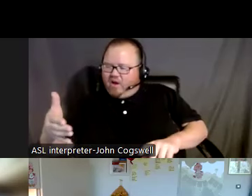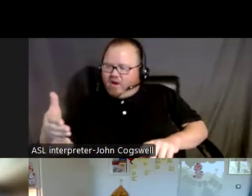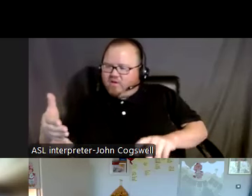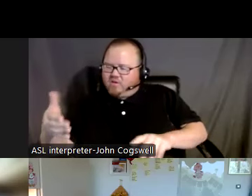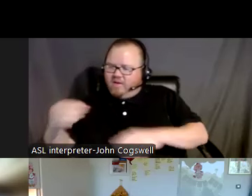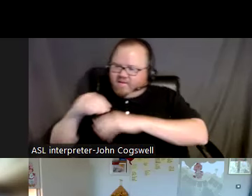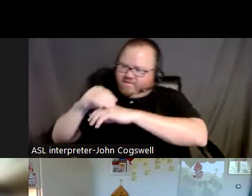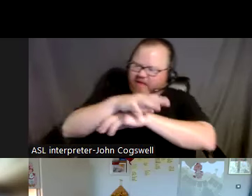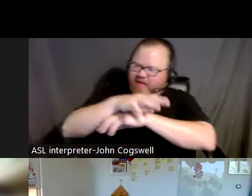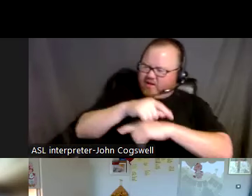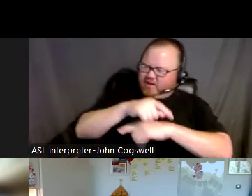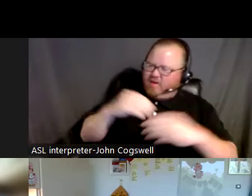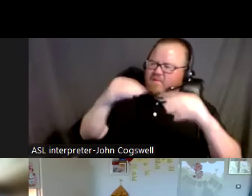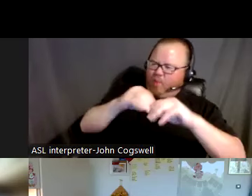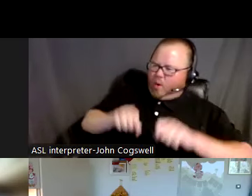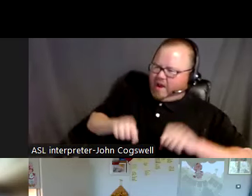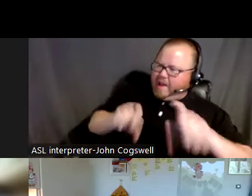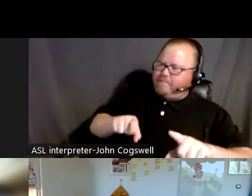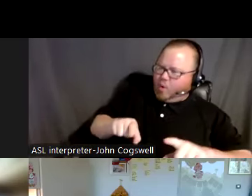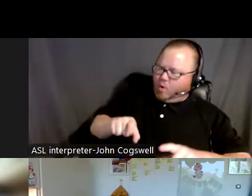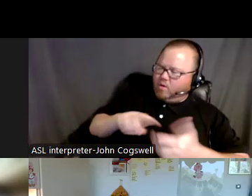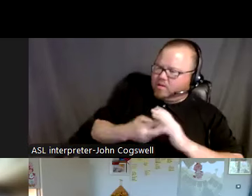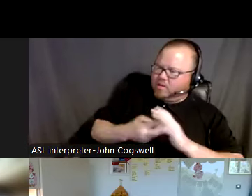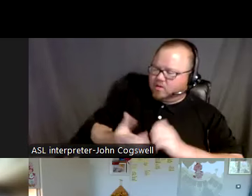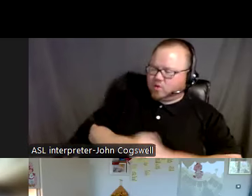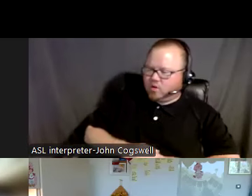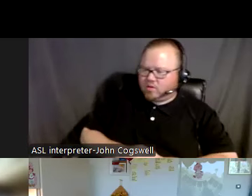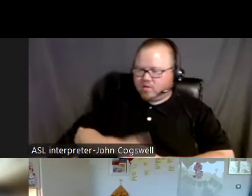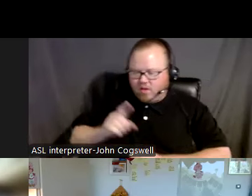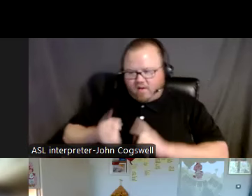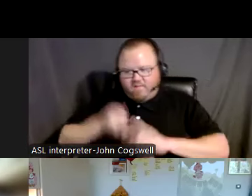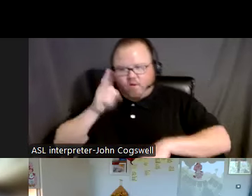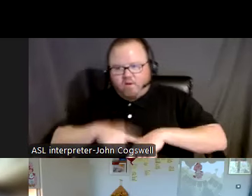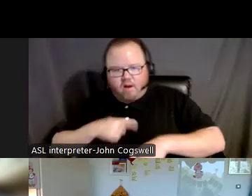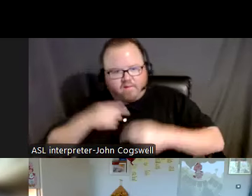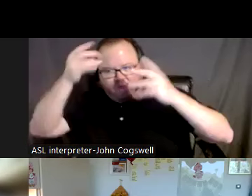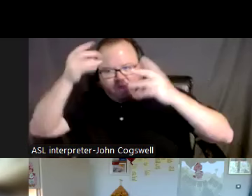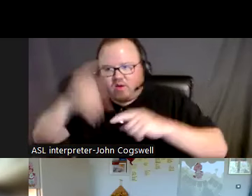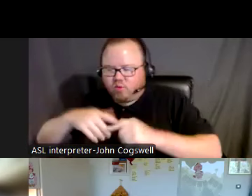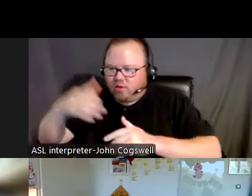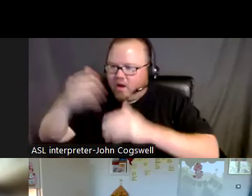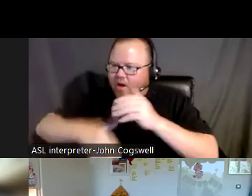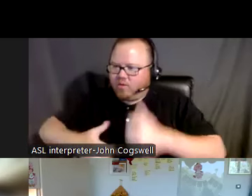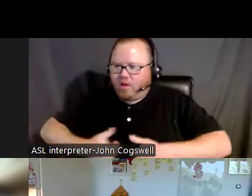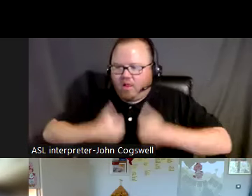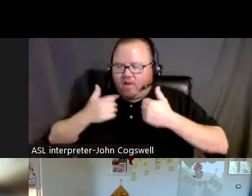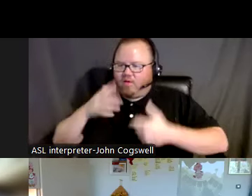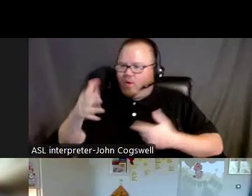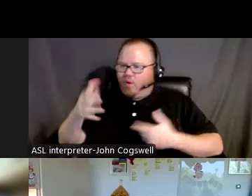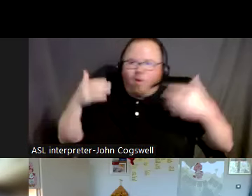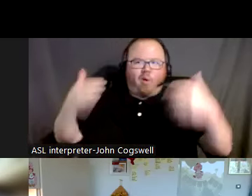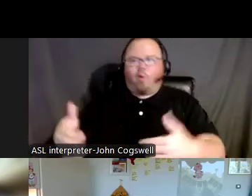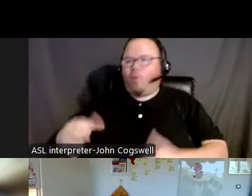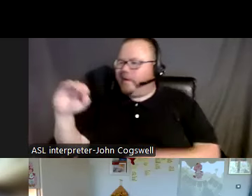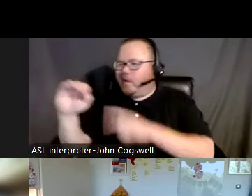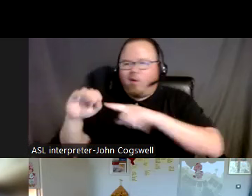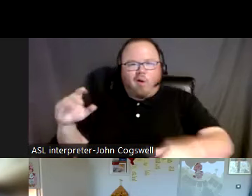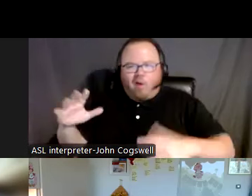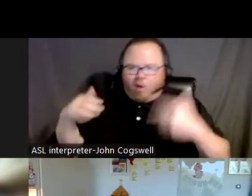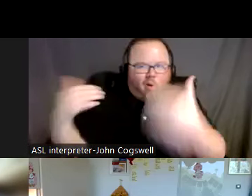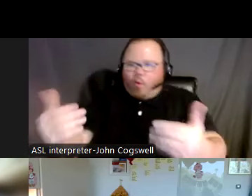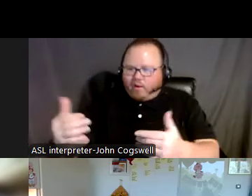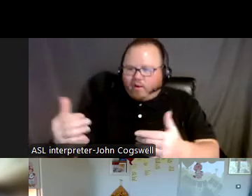impulsivity. Because most people, if this is the first time they've ever had these thoughts ending their life, they're not going to go again from 0 to 60.